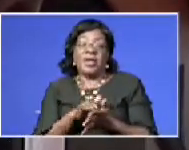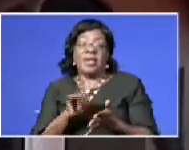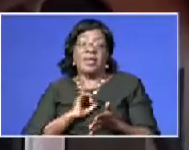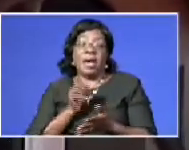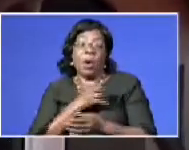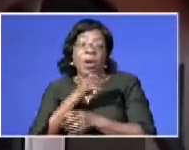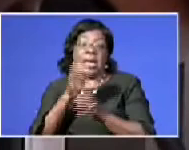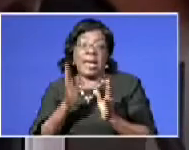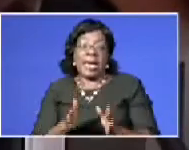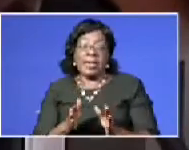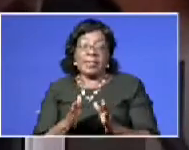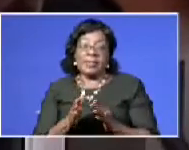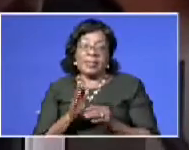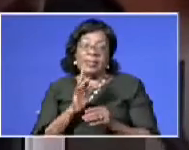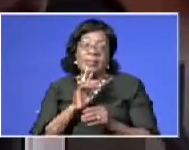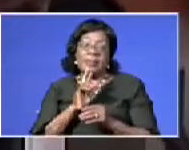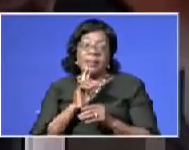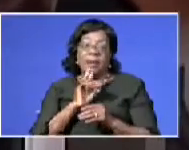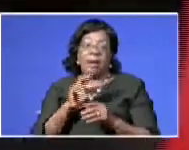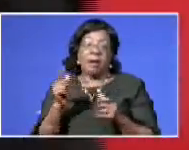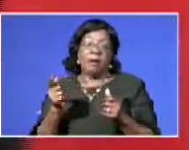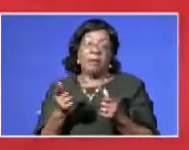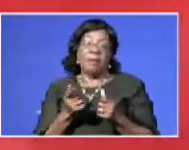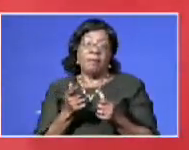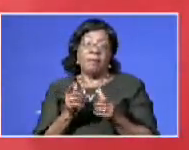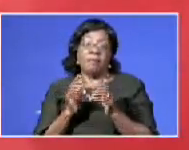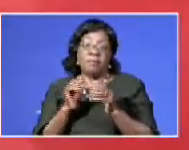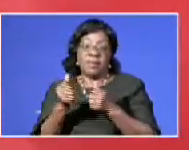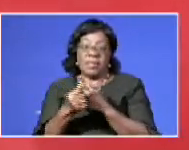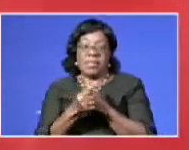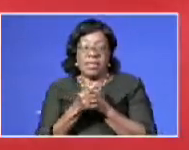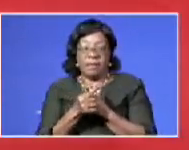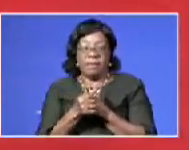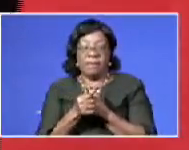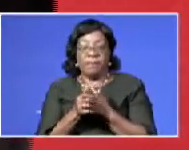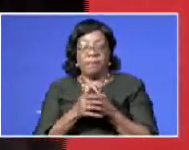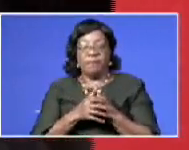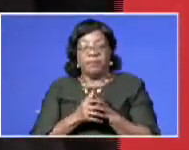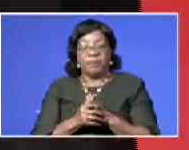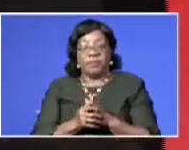clients are safe. And that's our priority. For ZNS Network News, I'm Amajal Knowles.